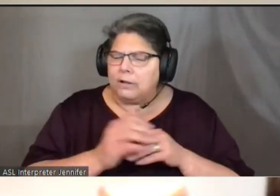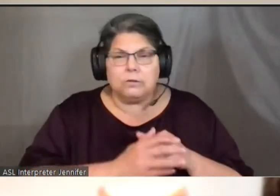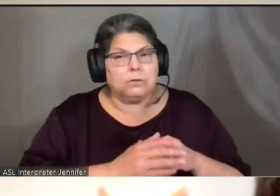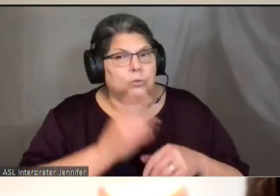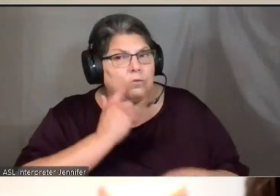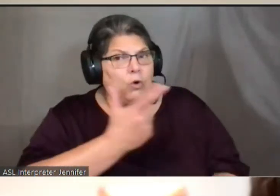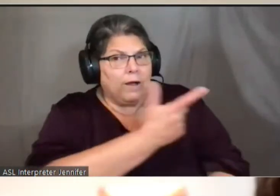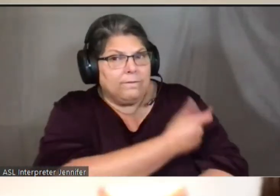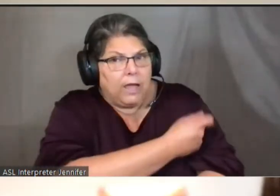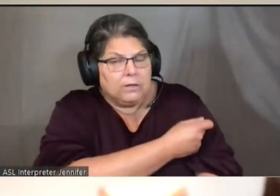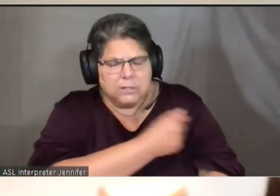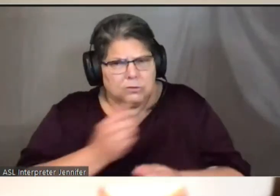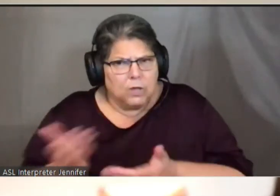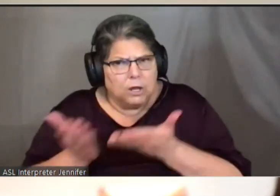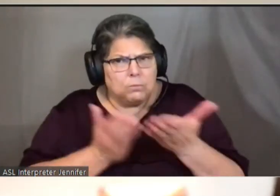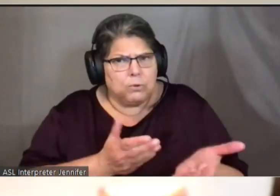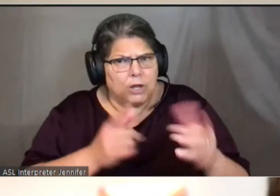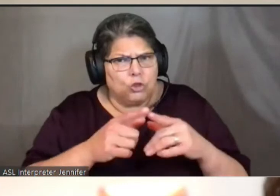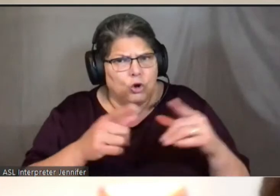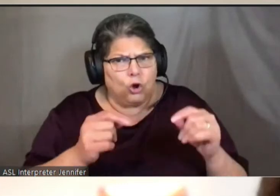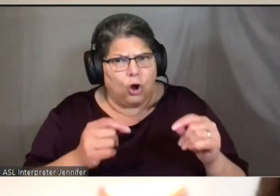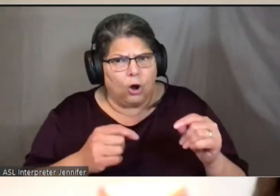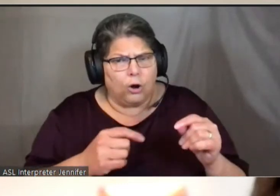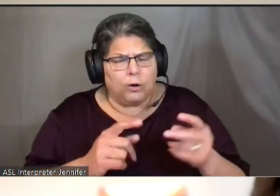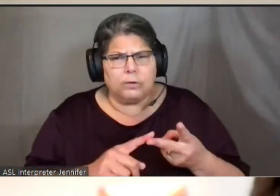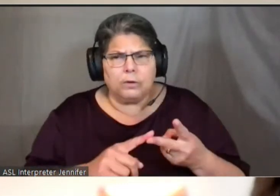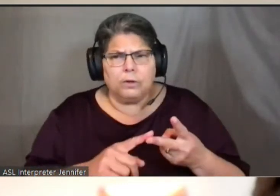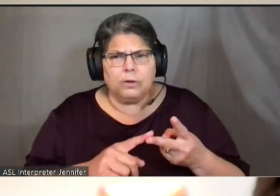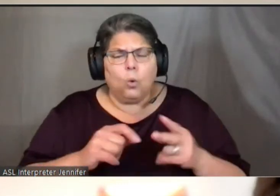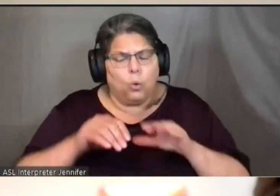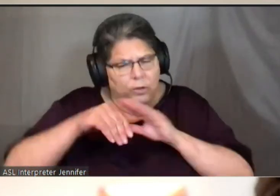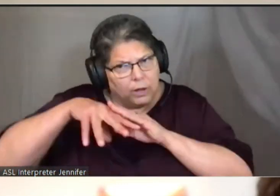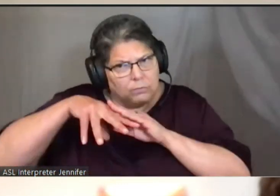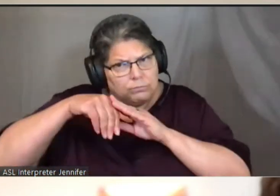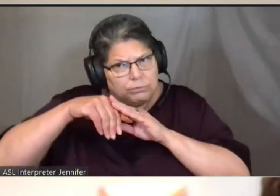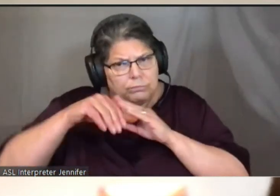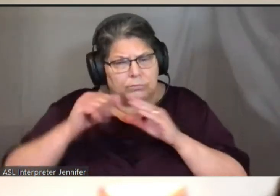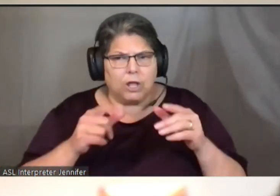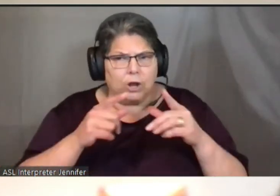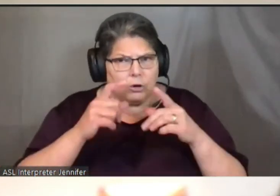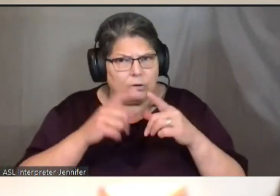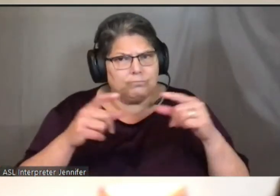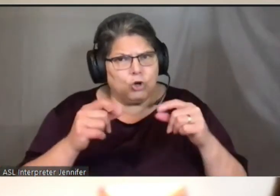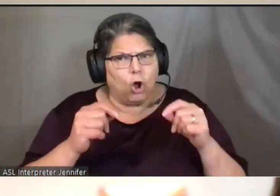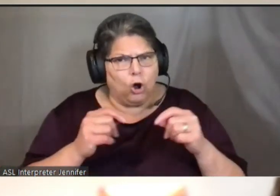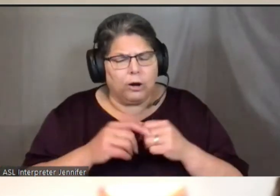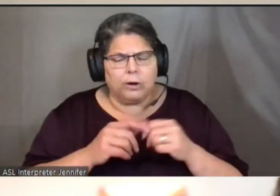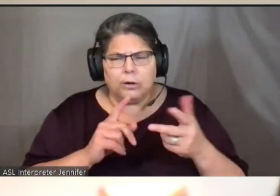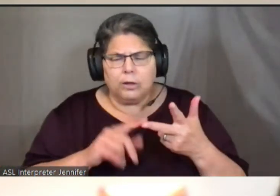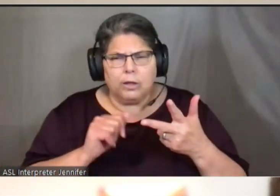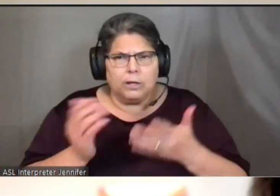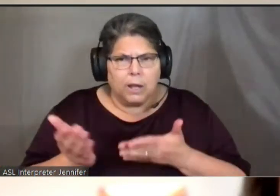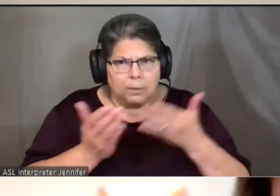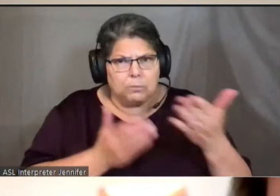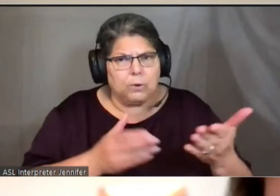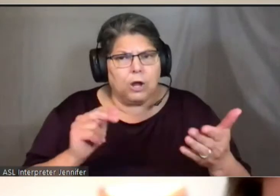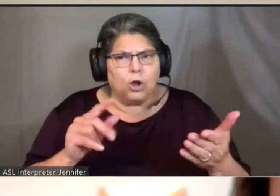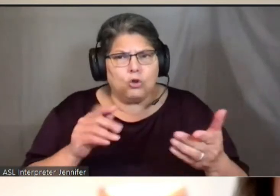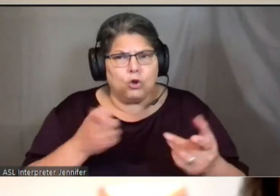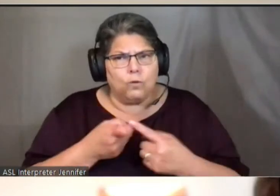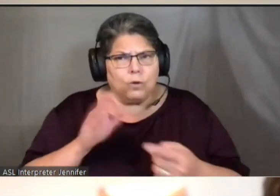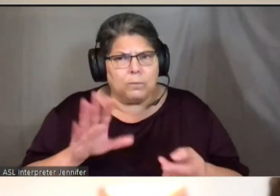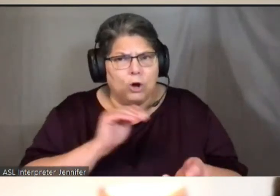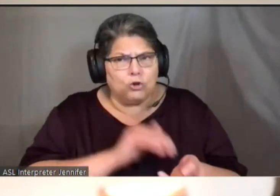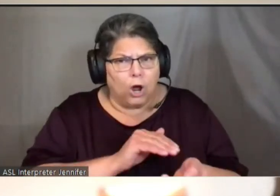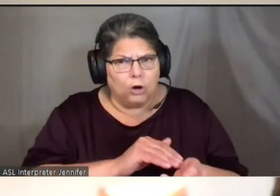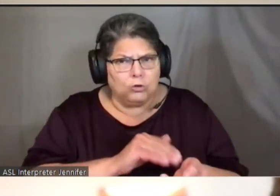their vaccine card. They can bring a picture of their vaccine card. They can bring a note from their provider that says